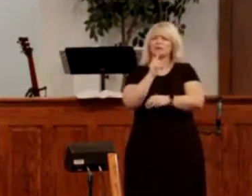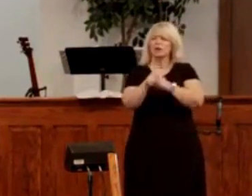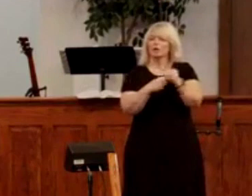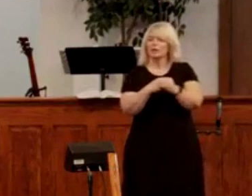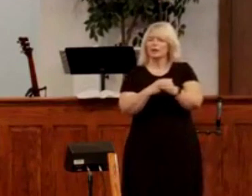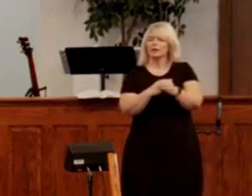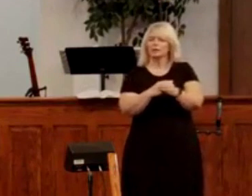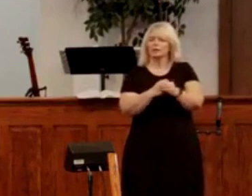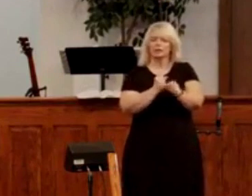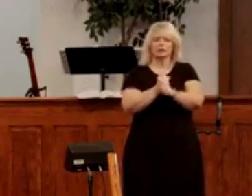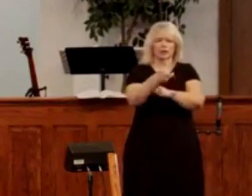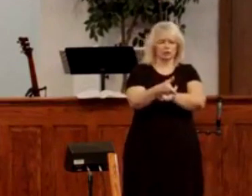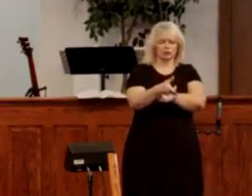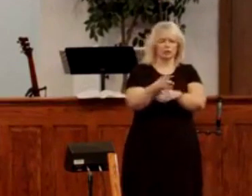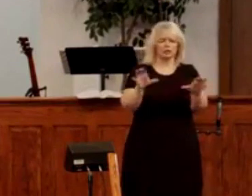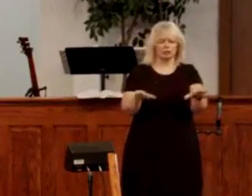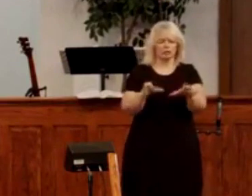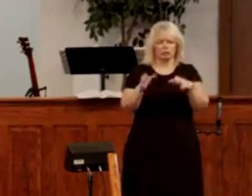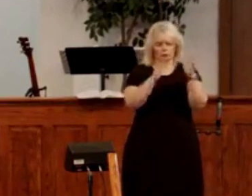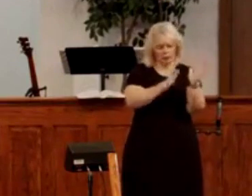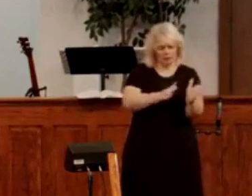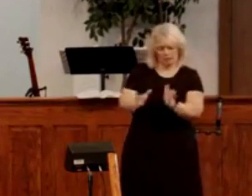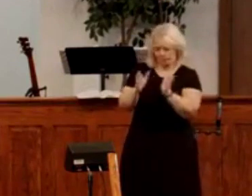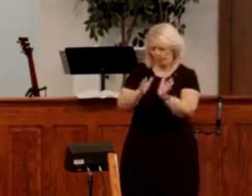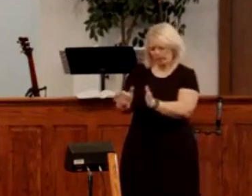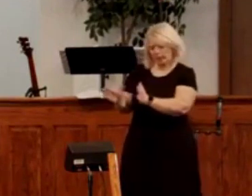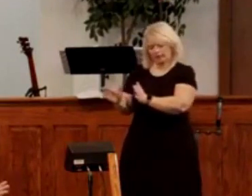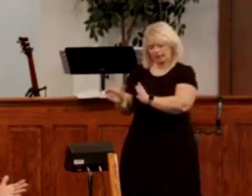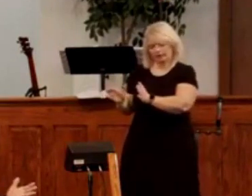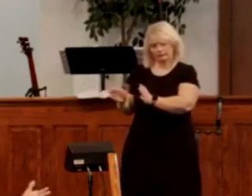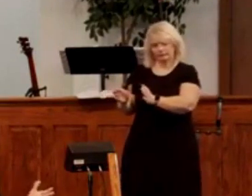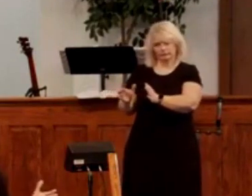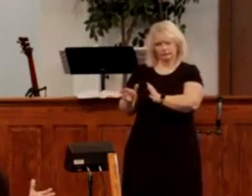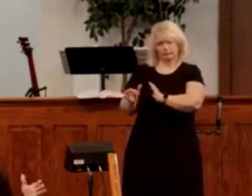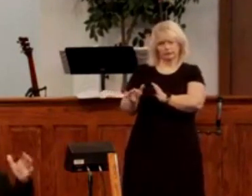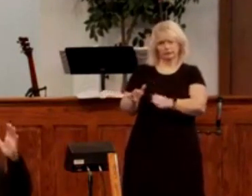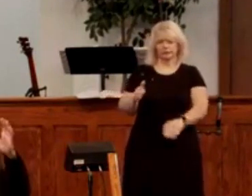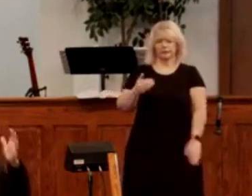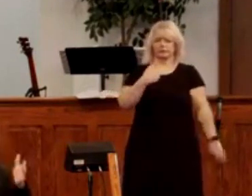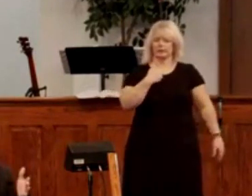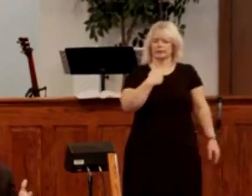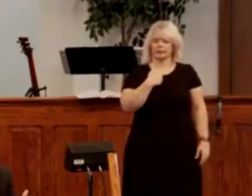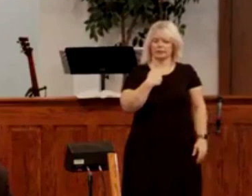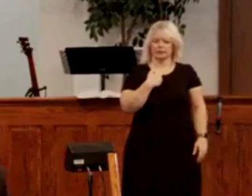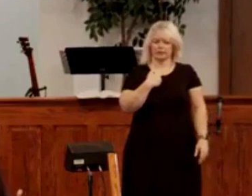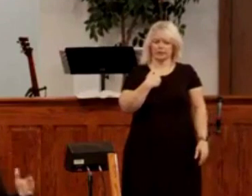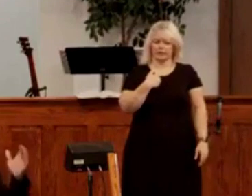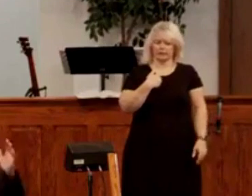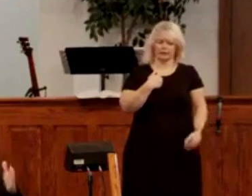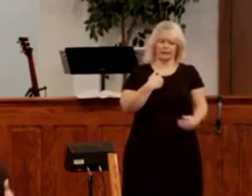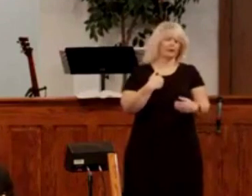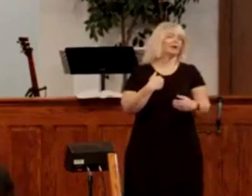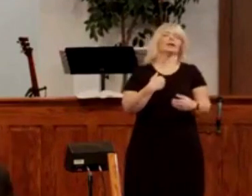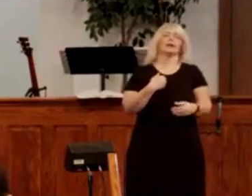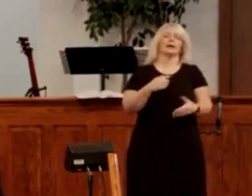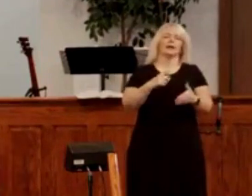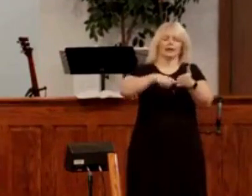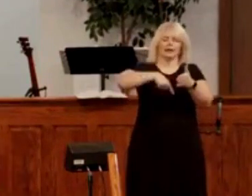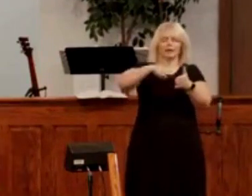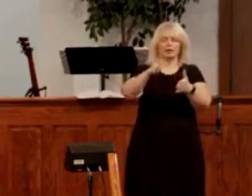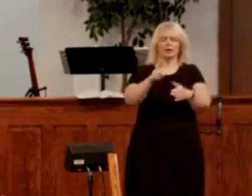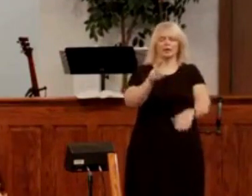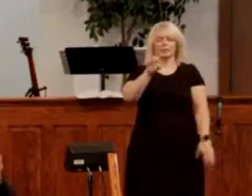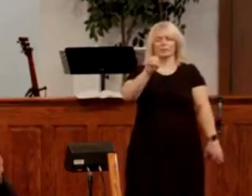next year? So we do that. We plan it out, okay? And that's me, man. I got to have a check in every box. I'm that guy. I'm